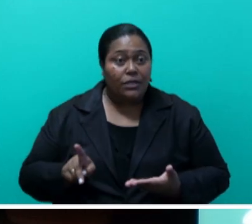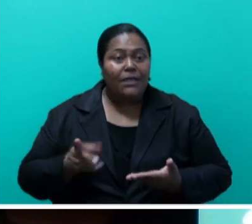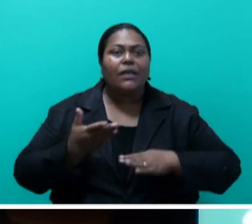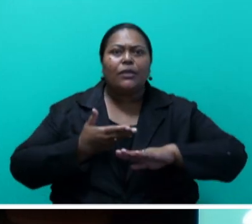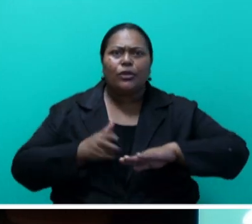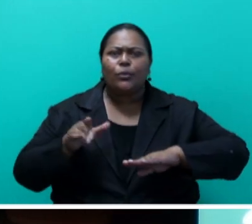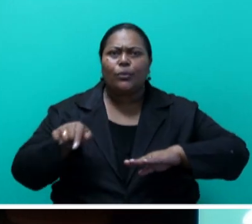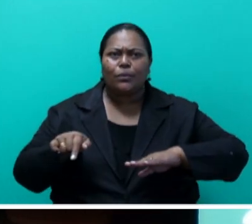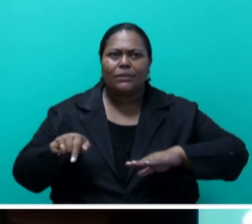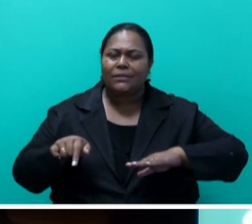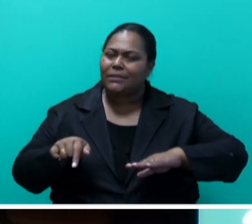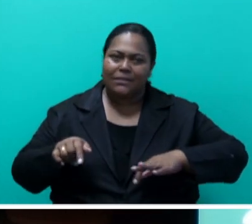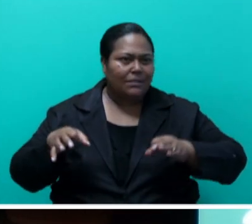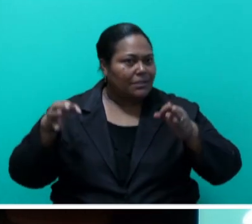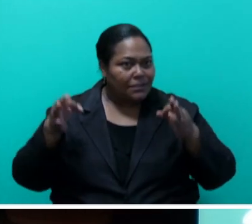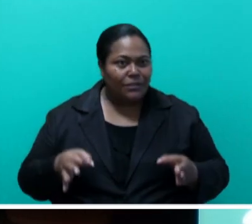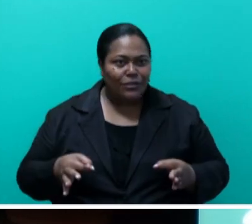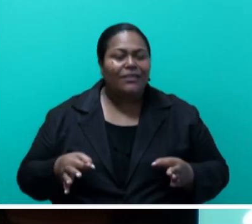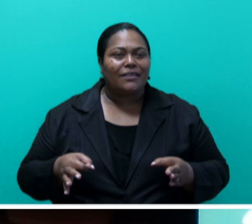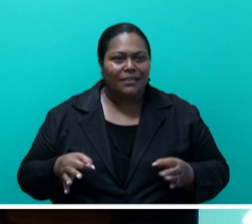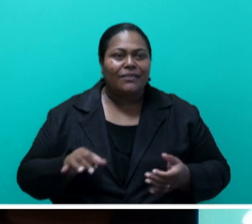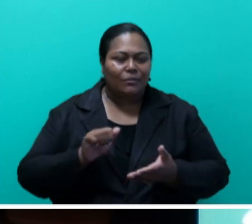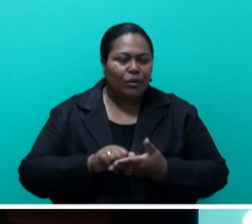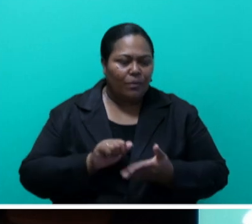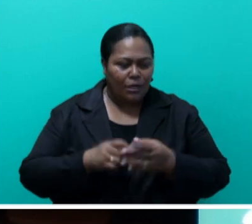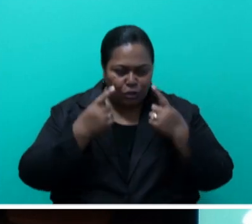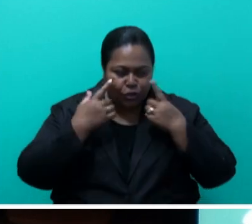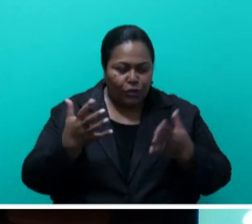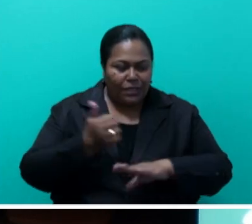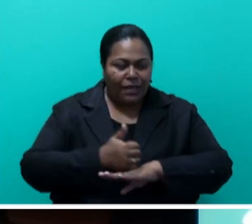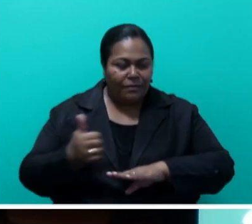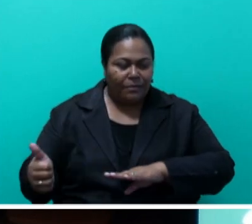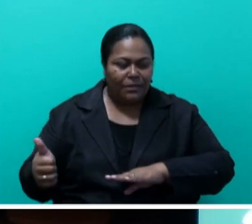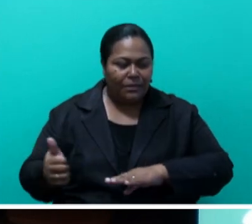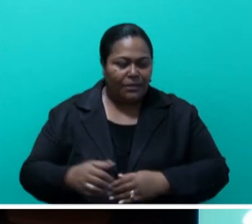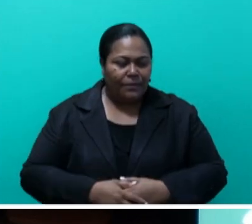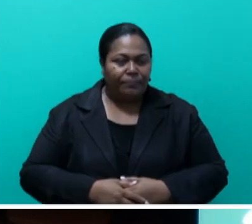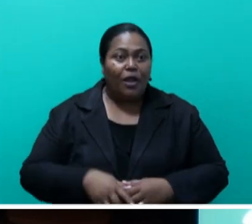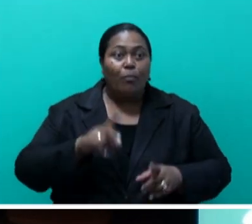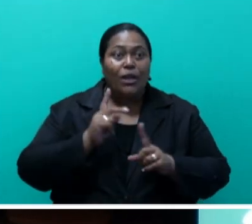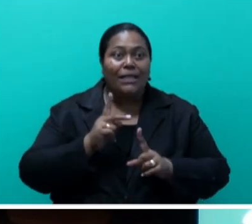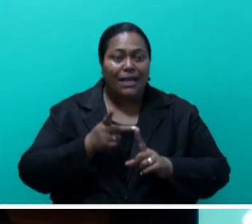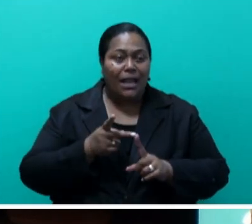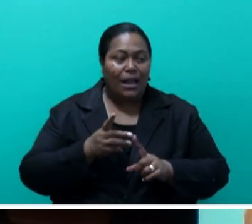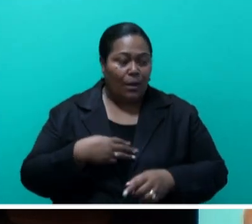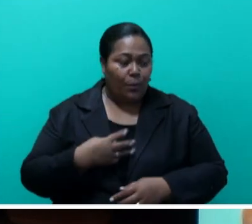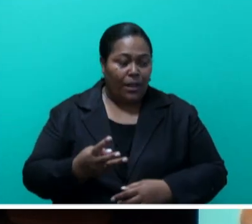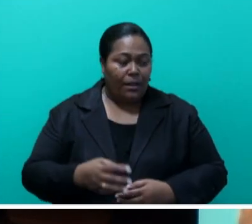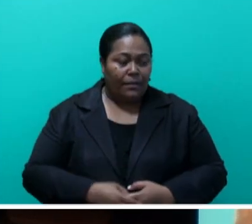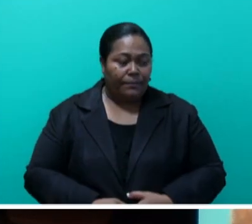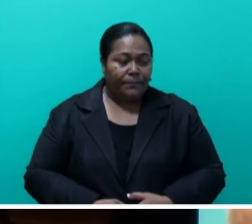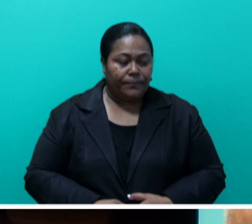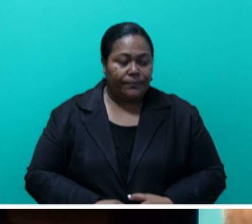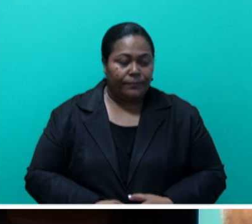significant decision, and it shows the government's commitment and political will to enhancing consumer protection